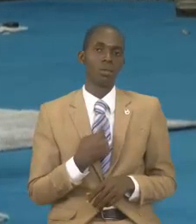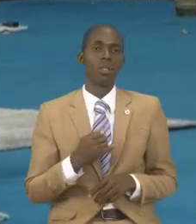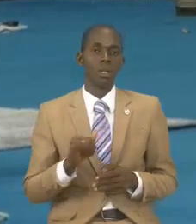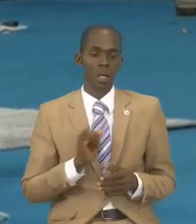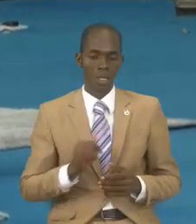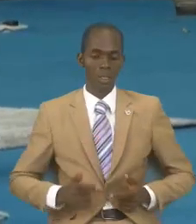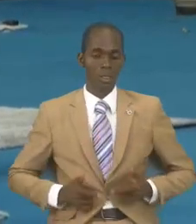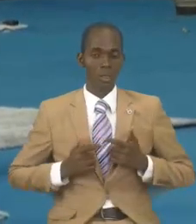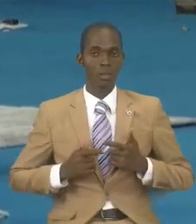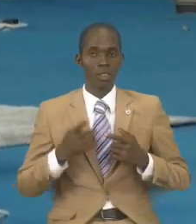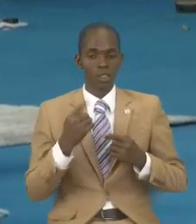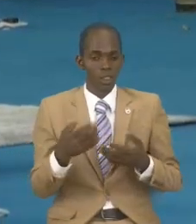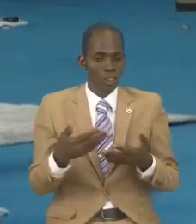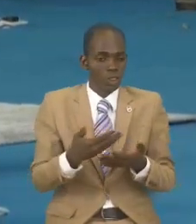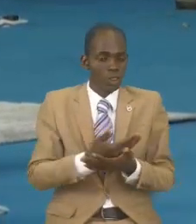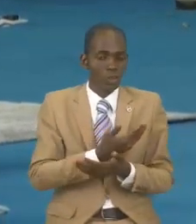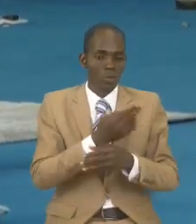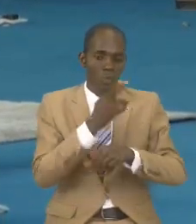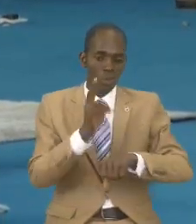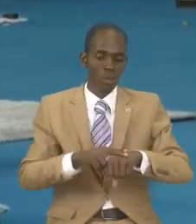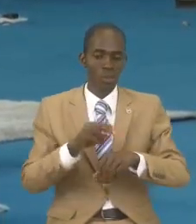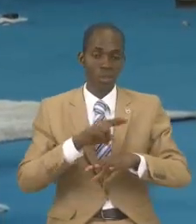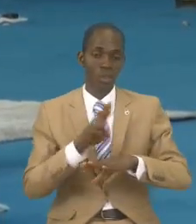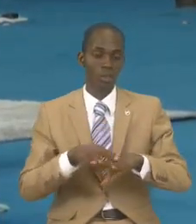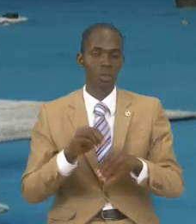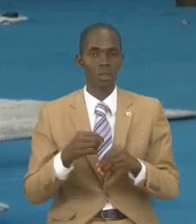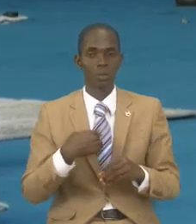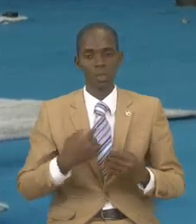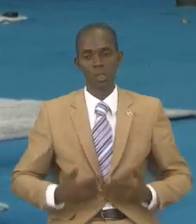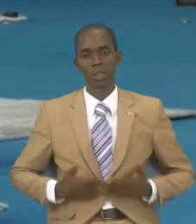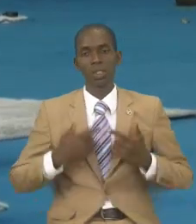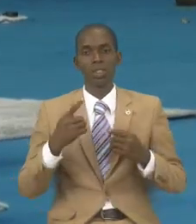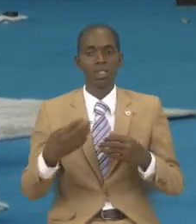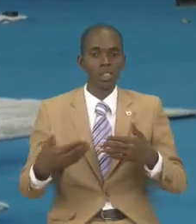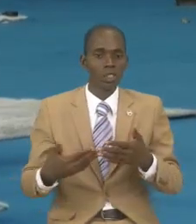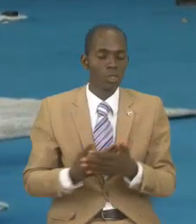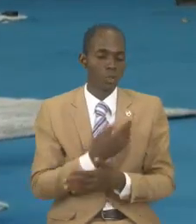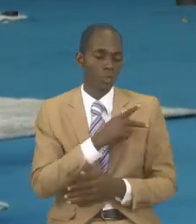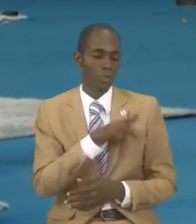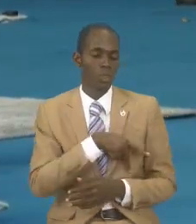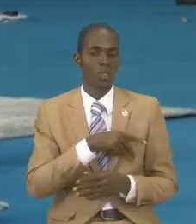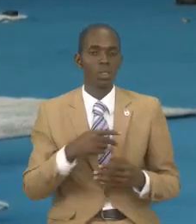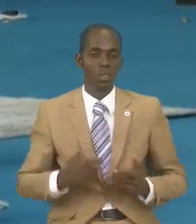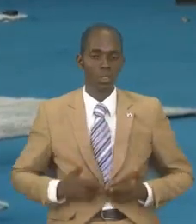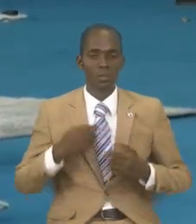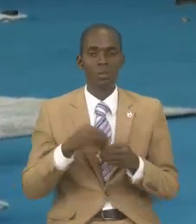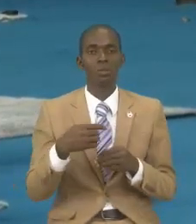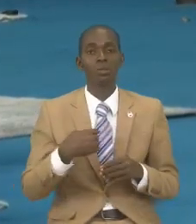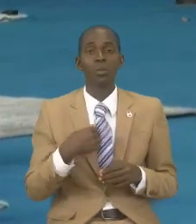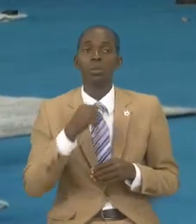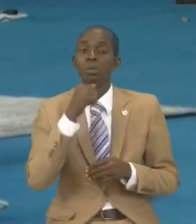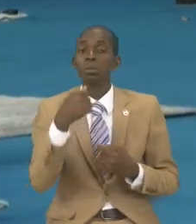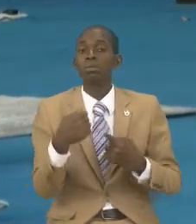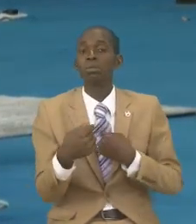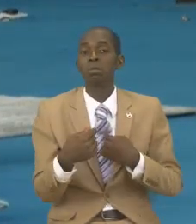new man lives. The new personality lives. Not I, not the